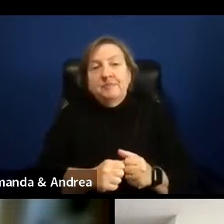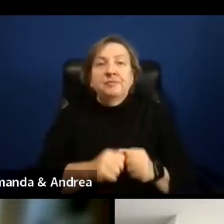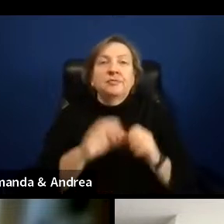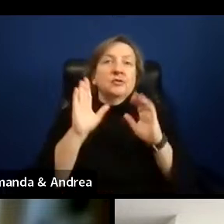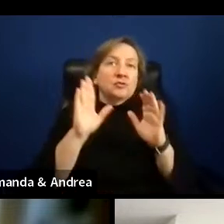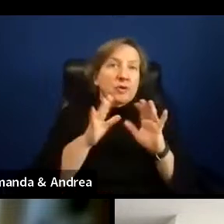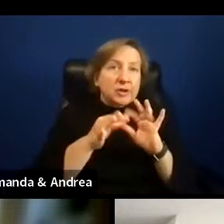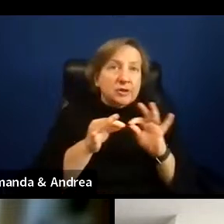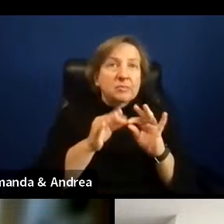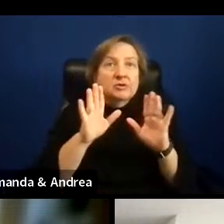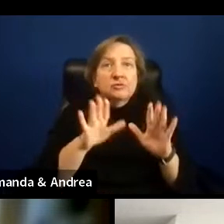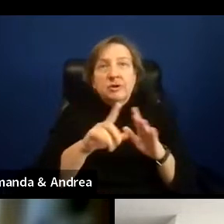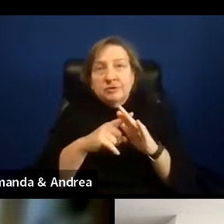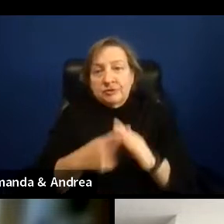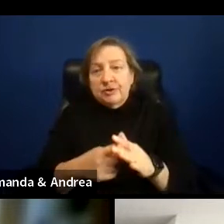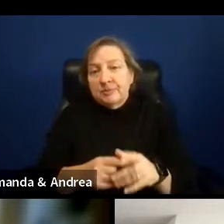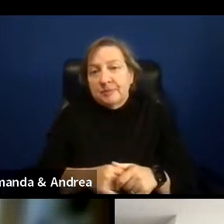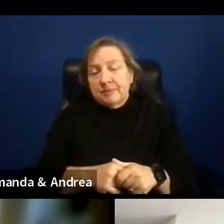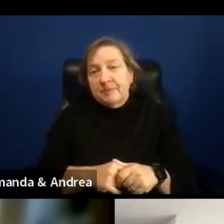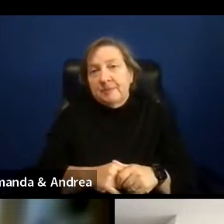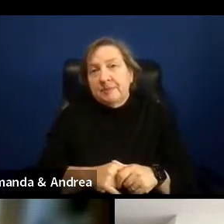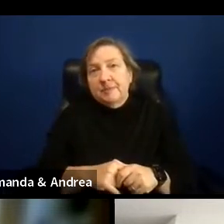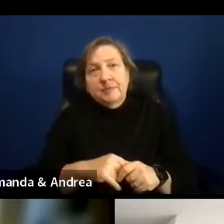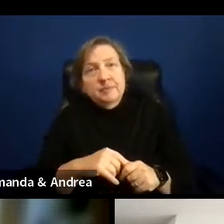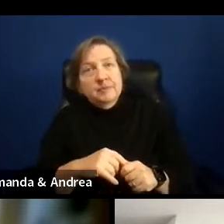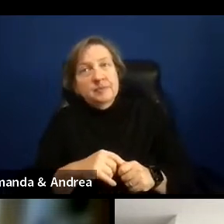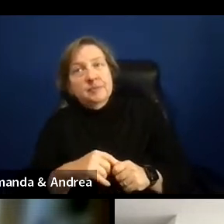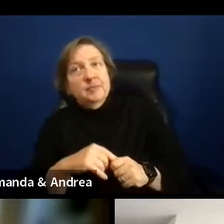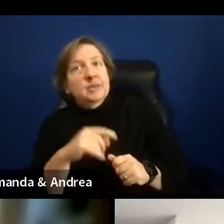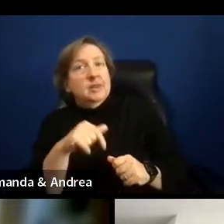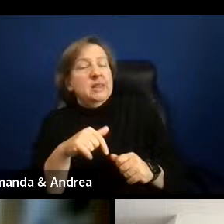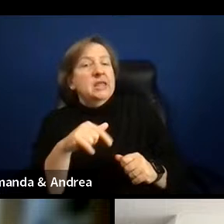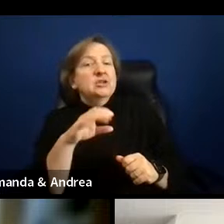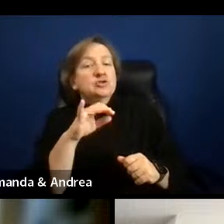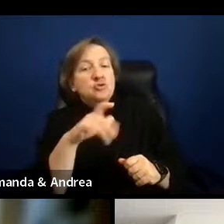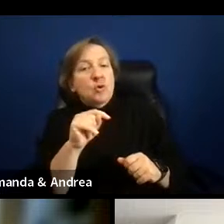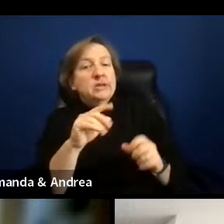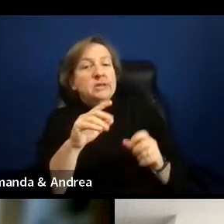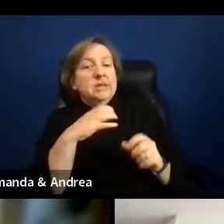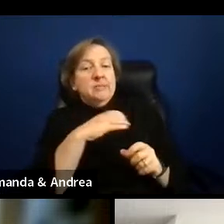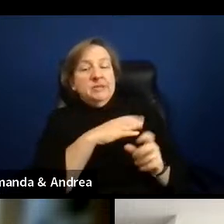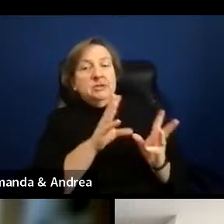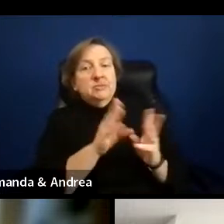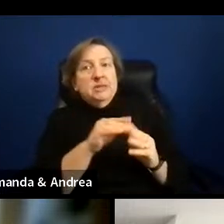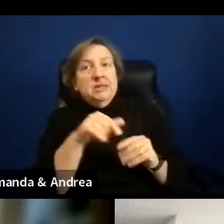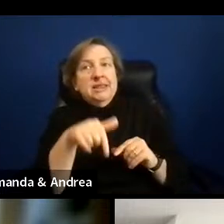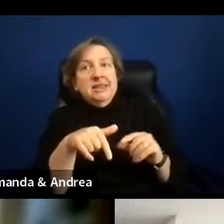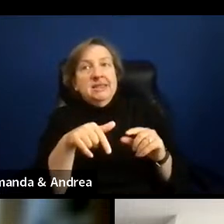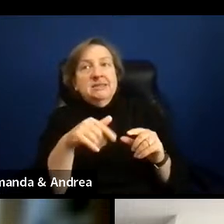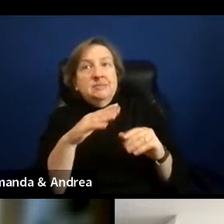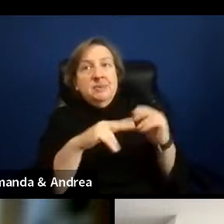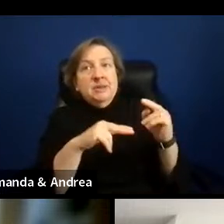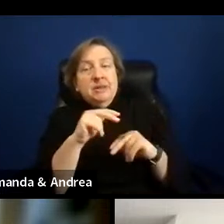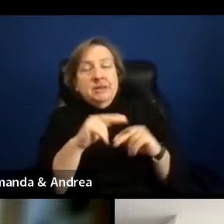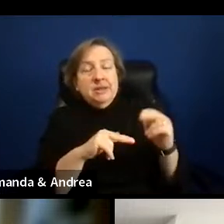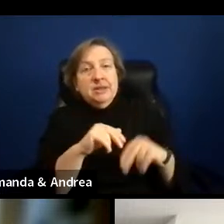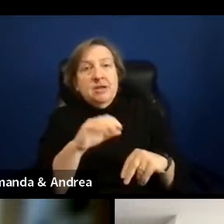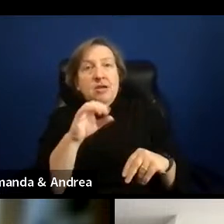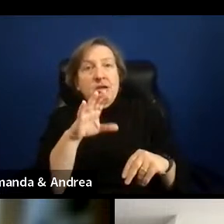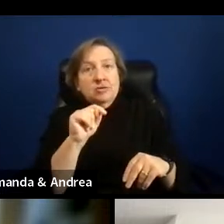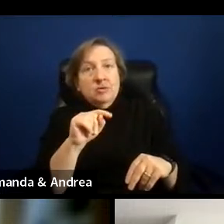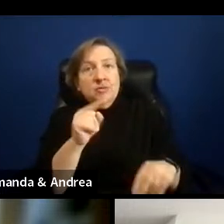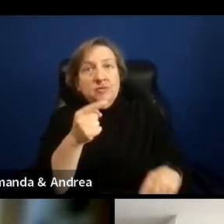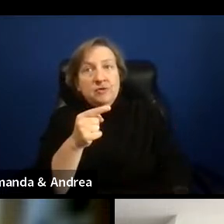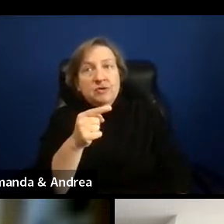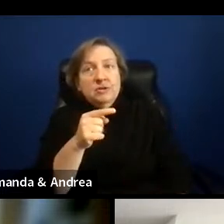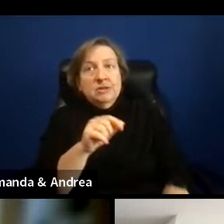comments, great stuff. And just to note, the Joint Commission meeting is in this building on October 1st, 10 a.m. to 1 p.m. So if you are